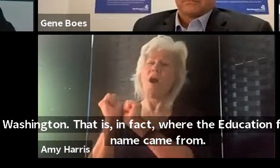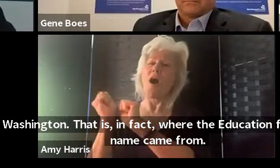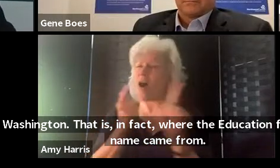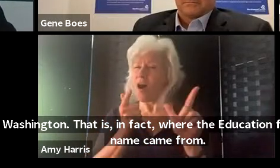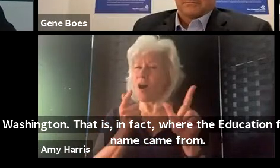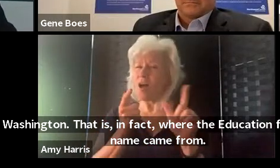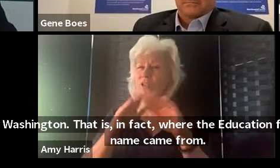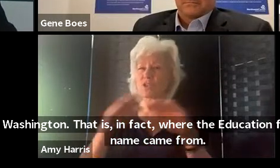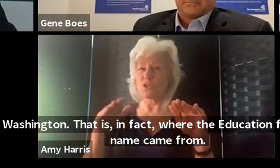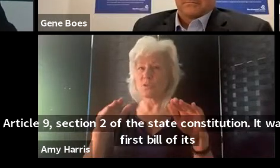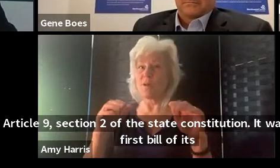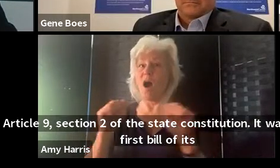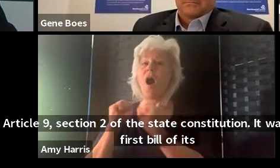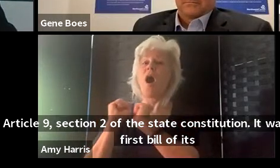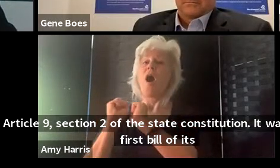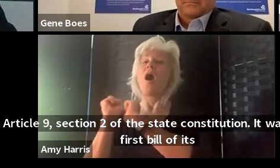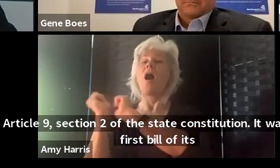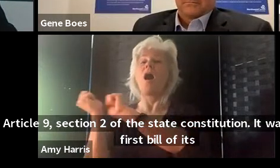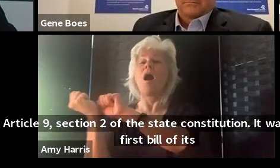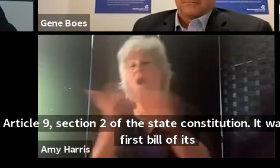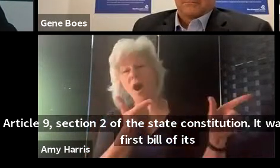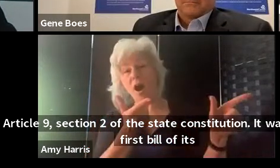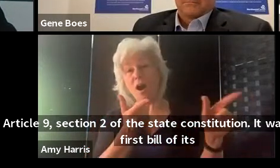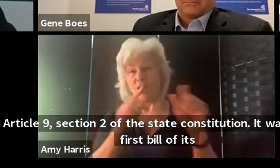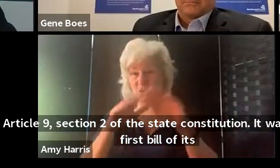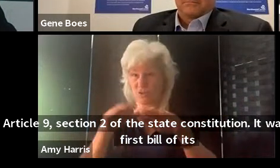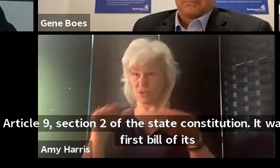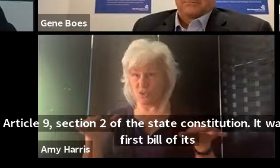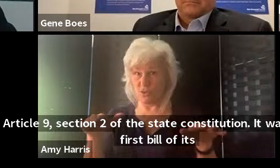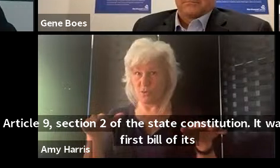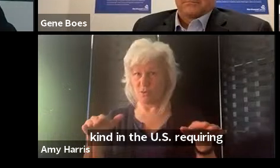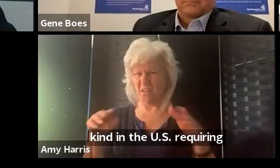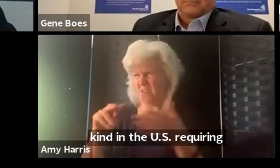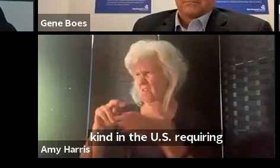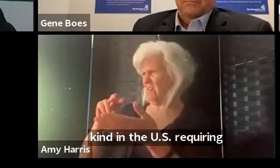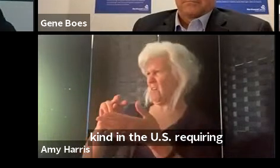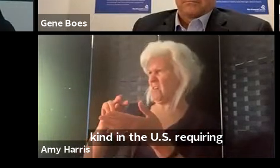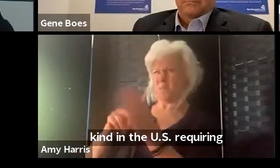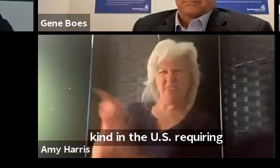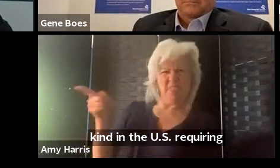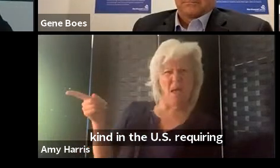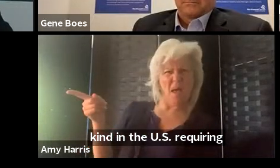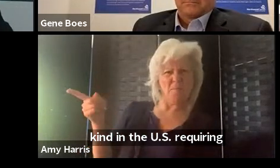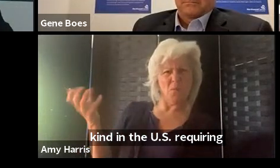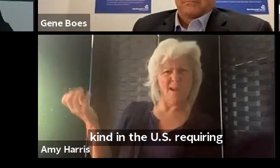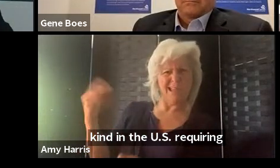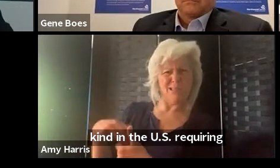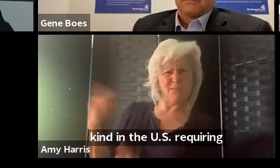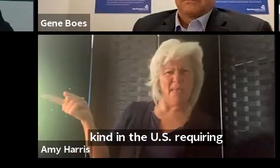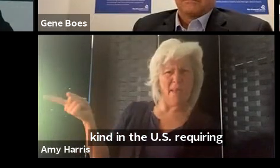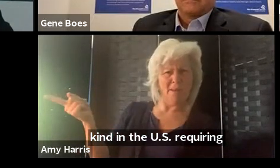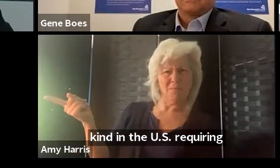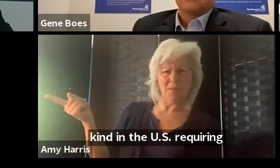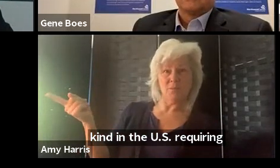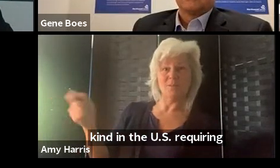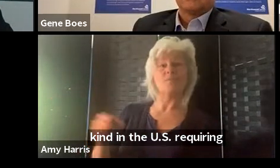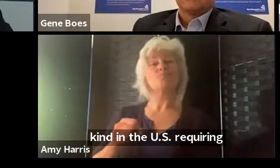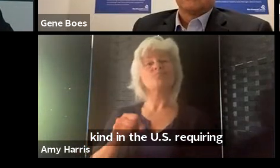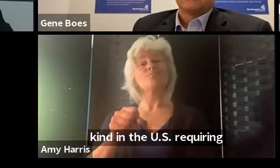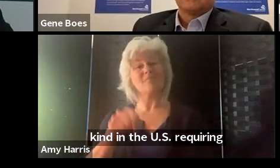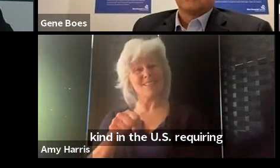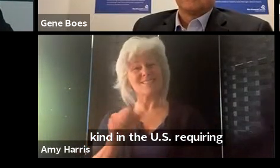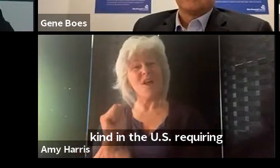all children, no exception. Educators would say, you mean them? You want us to include them? He said, yep, all of